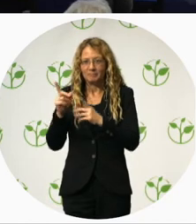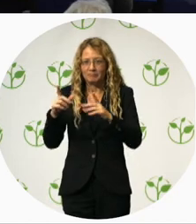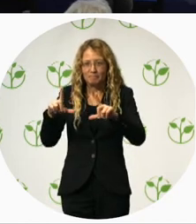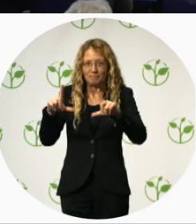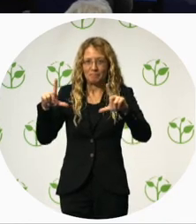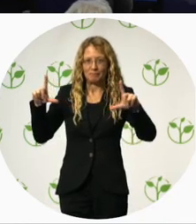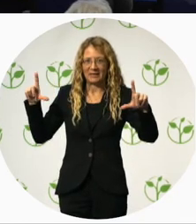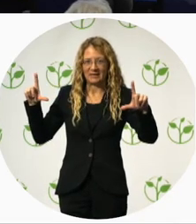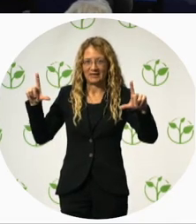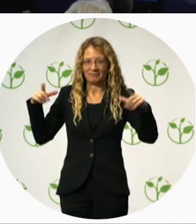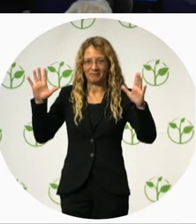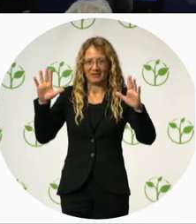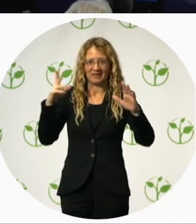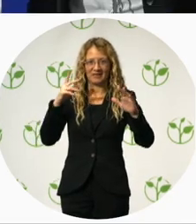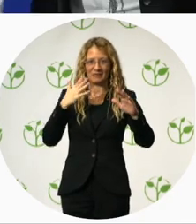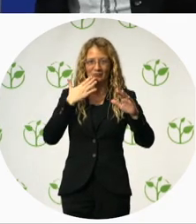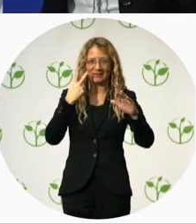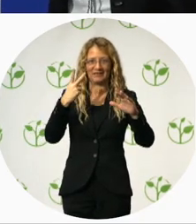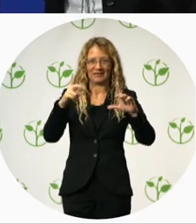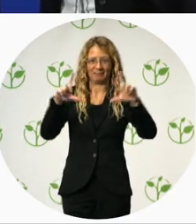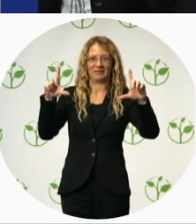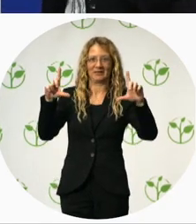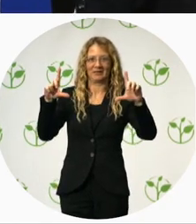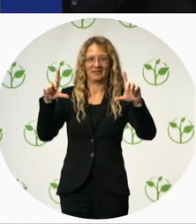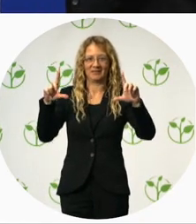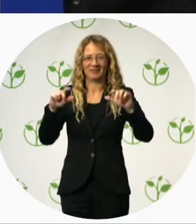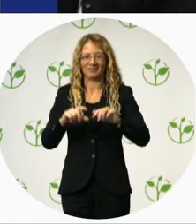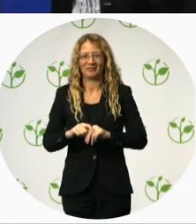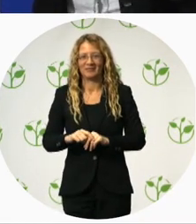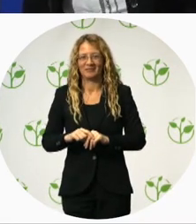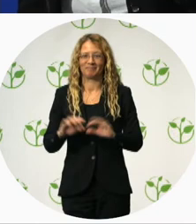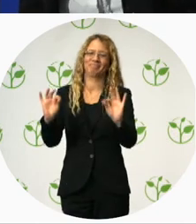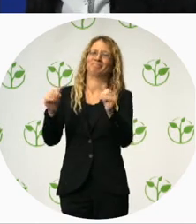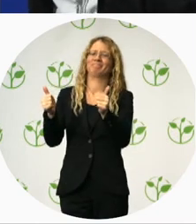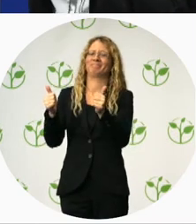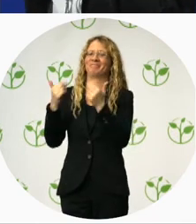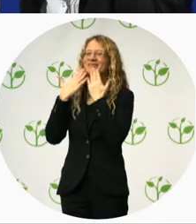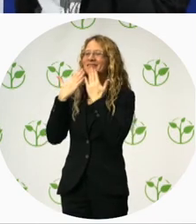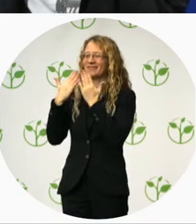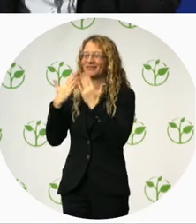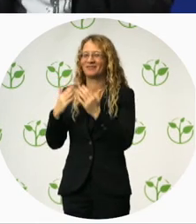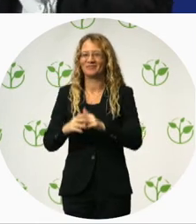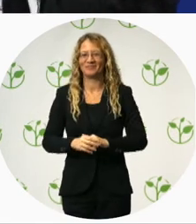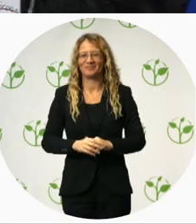easier. Okay, can we zoom in or not? Perfect, thank you very much.